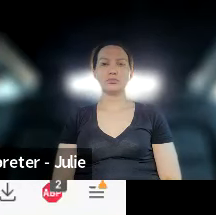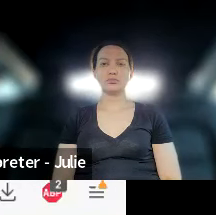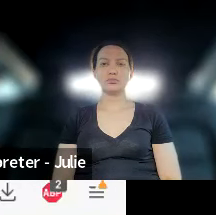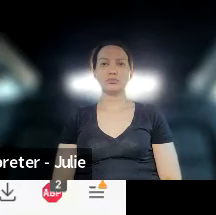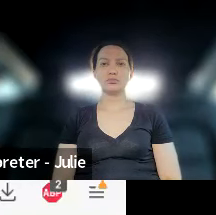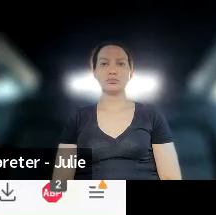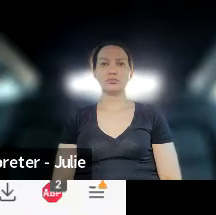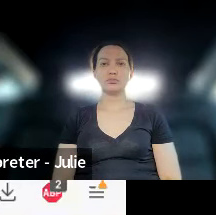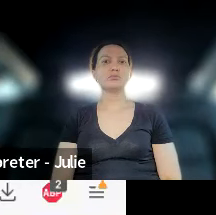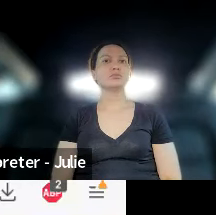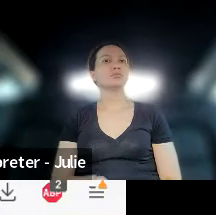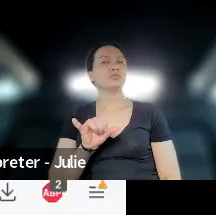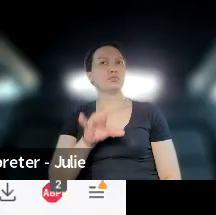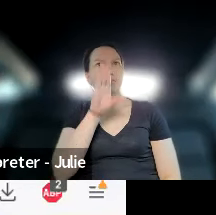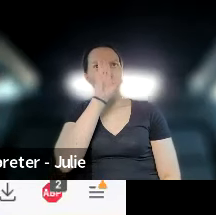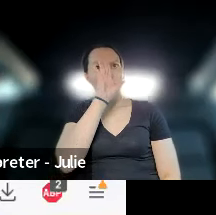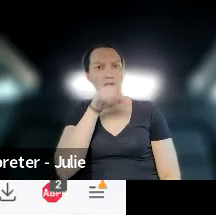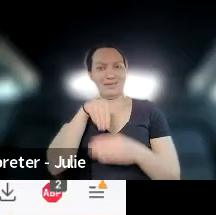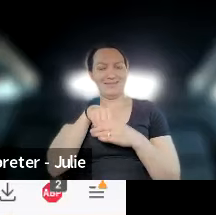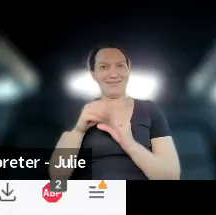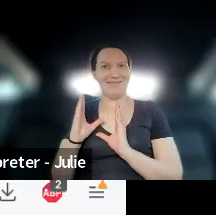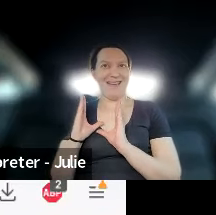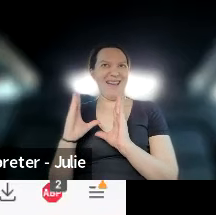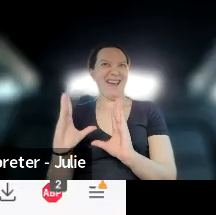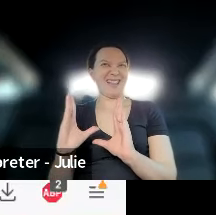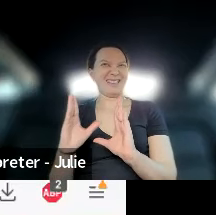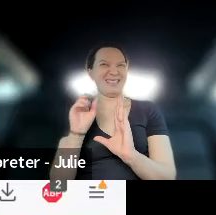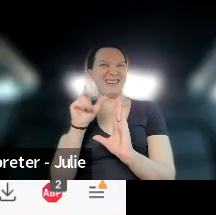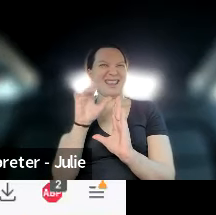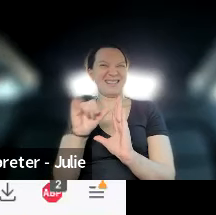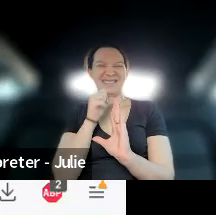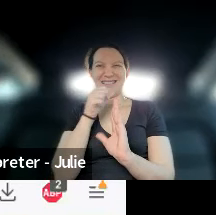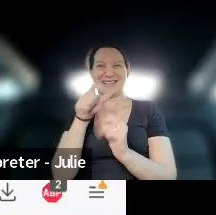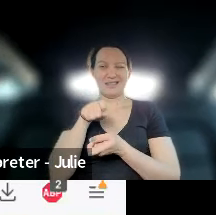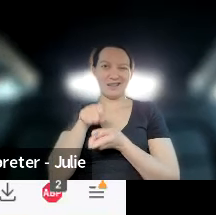And I know this is going into an alley, so it's not exactly going into,